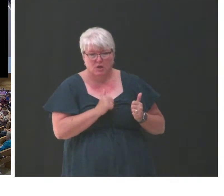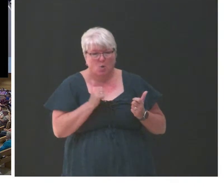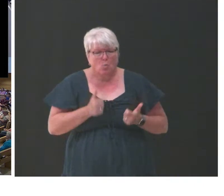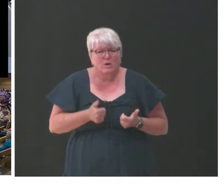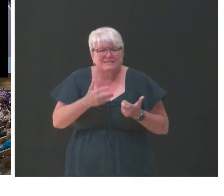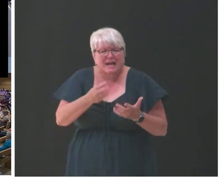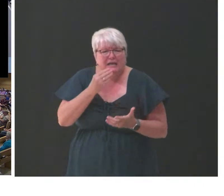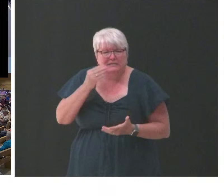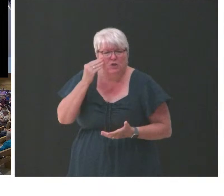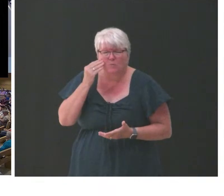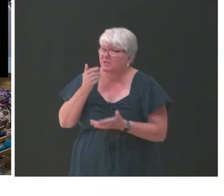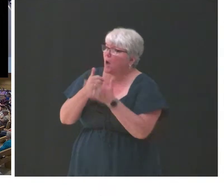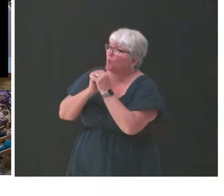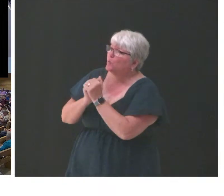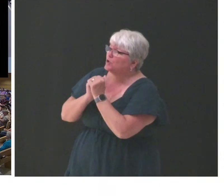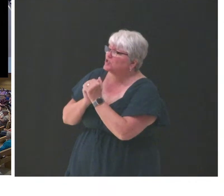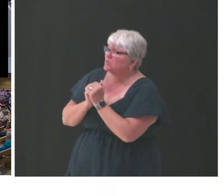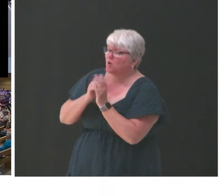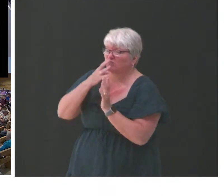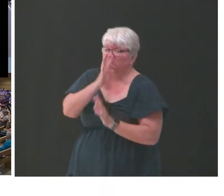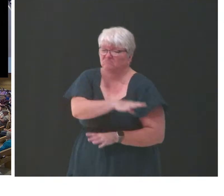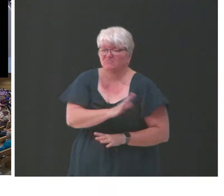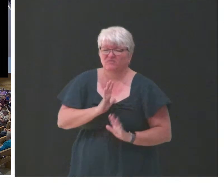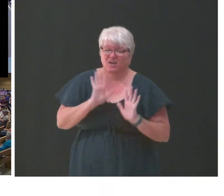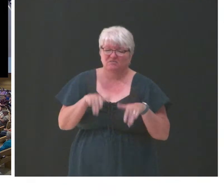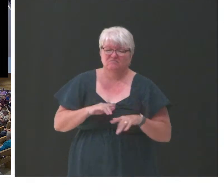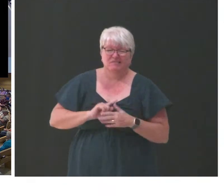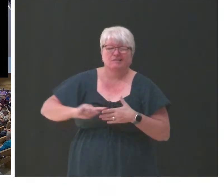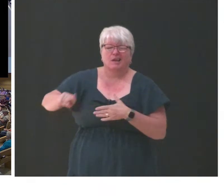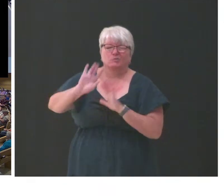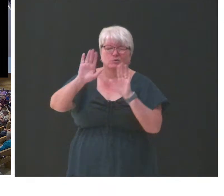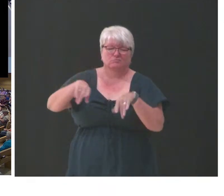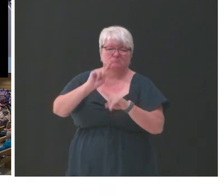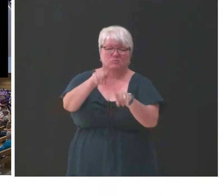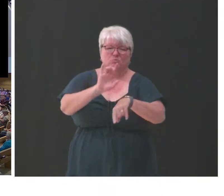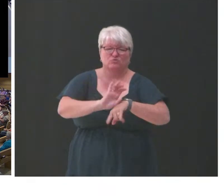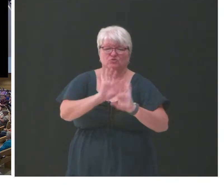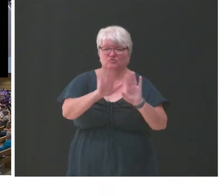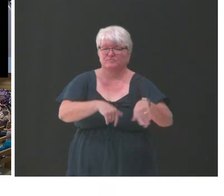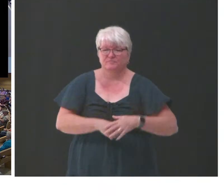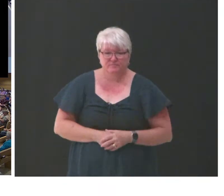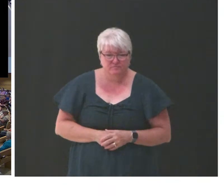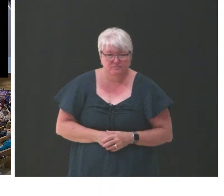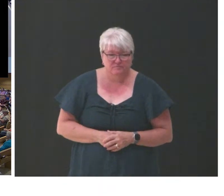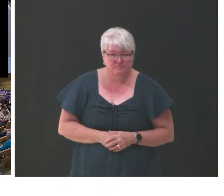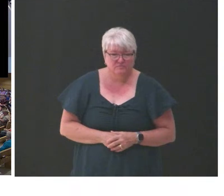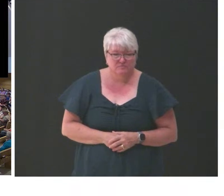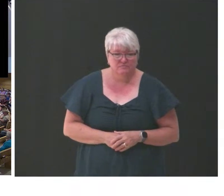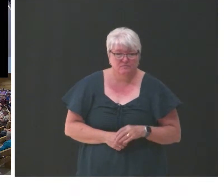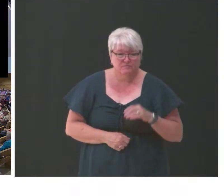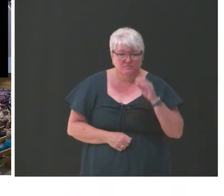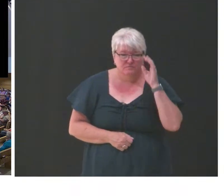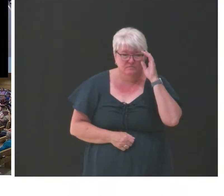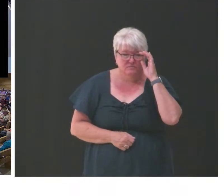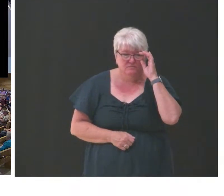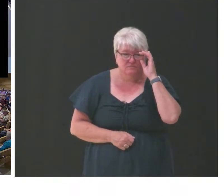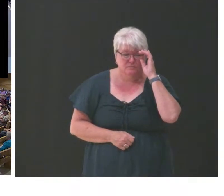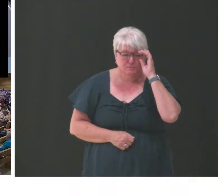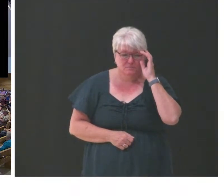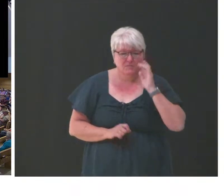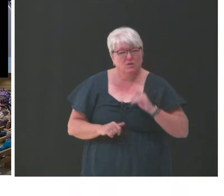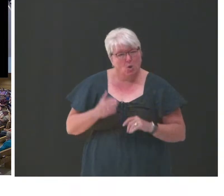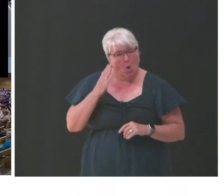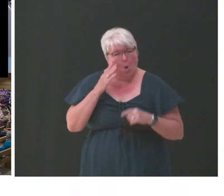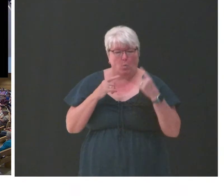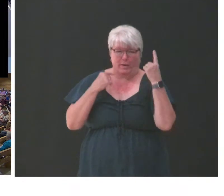causing you at home to say, I will worship or, no, it's fine. I'll just do it next Sunday when I go back to church. We